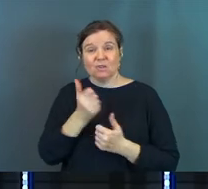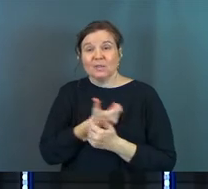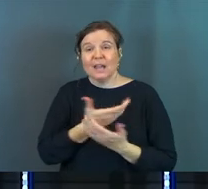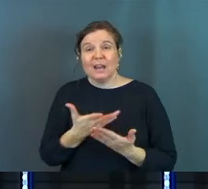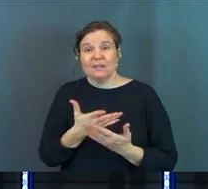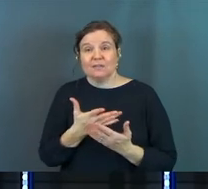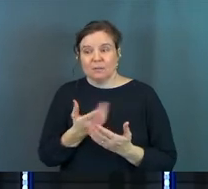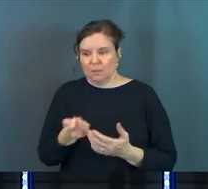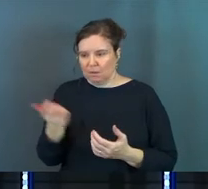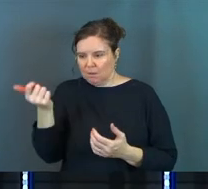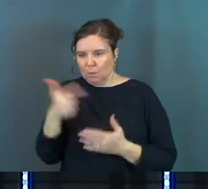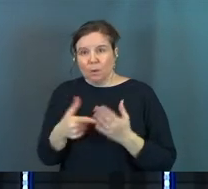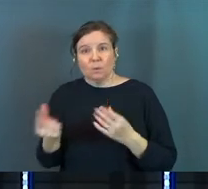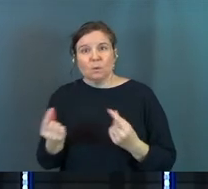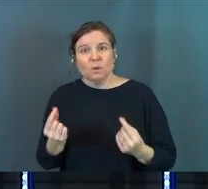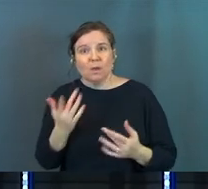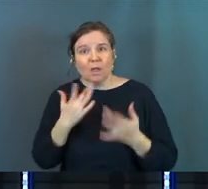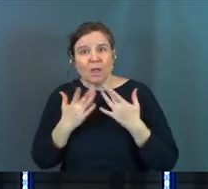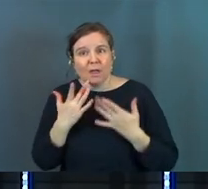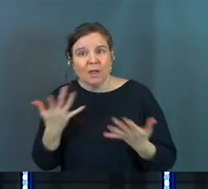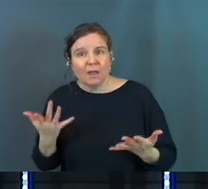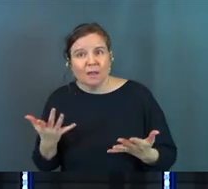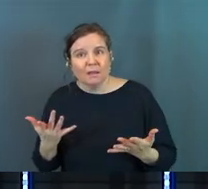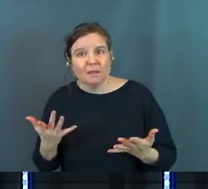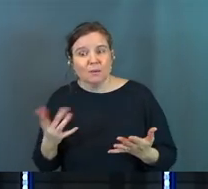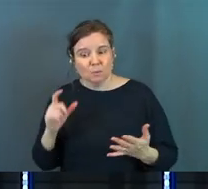any of them away, what would we do?